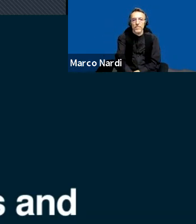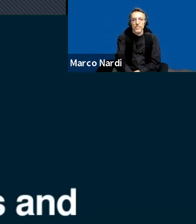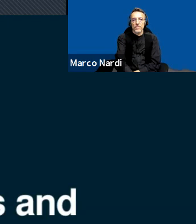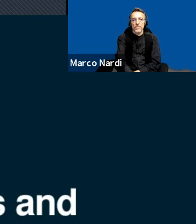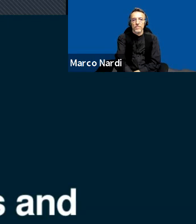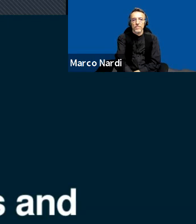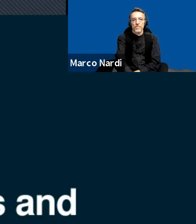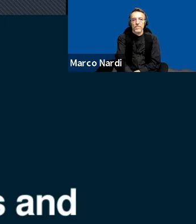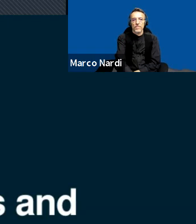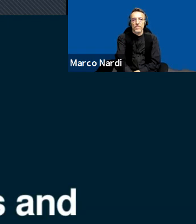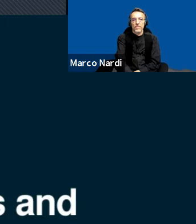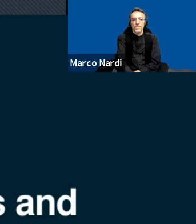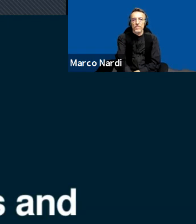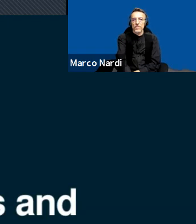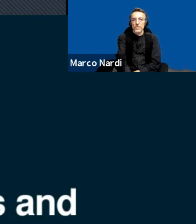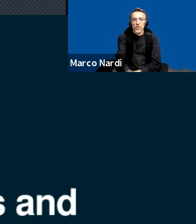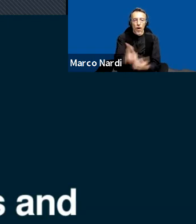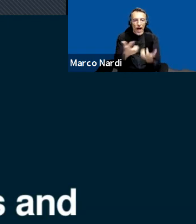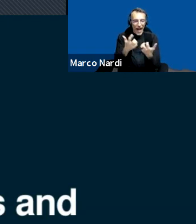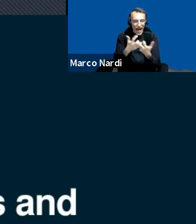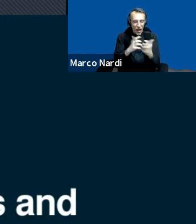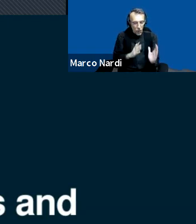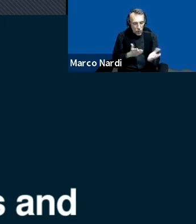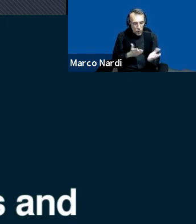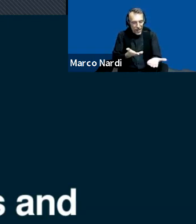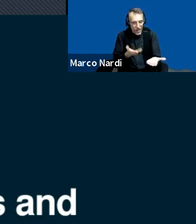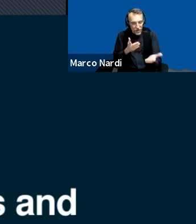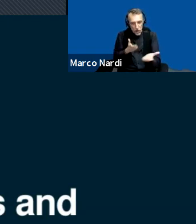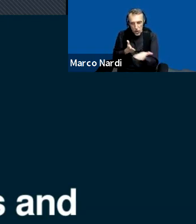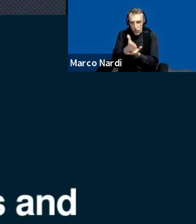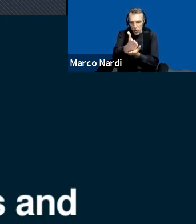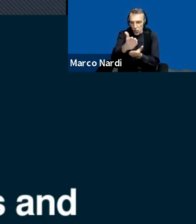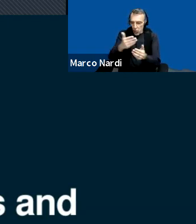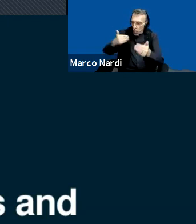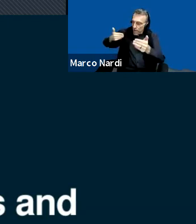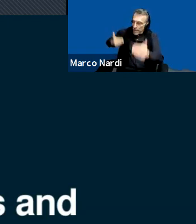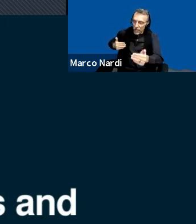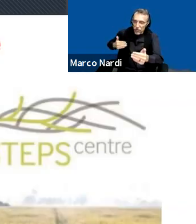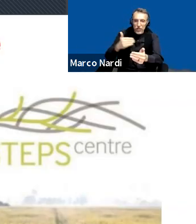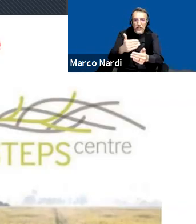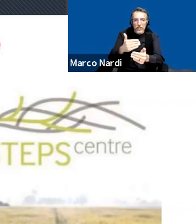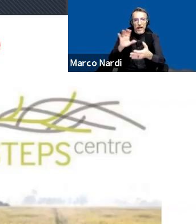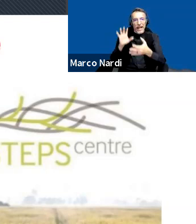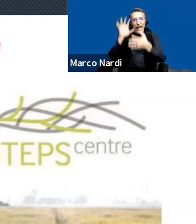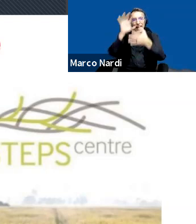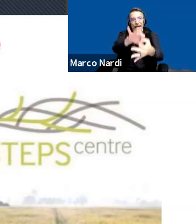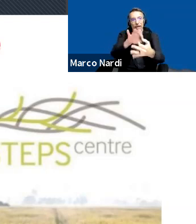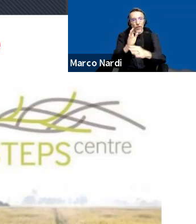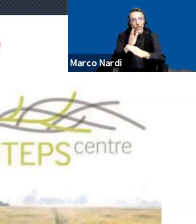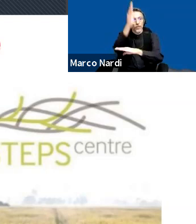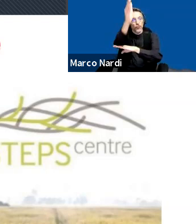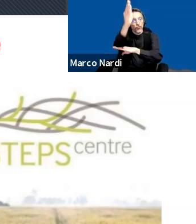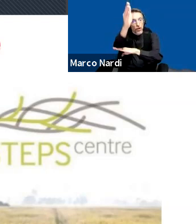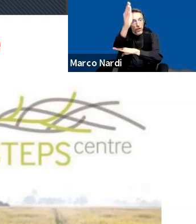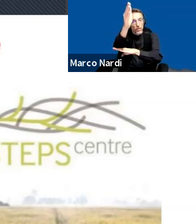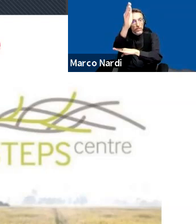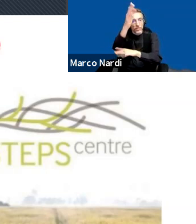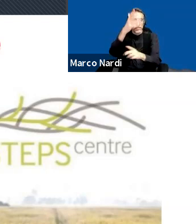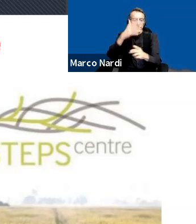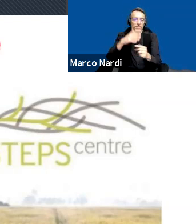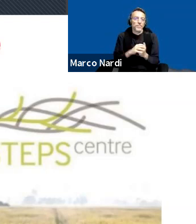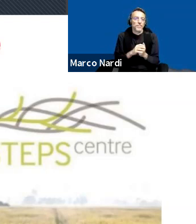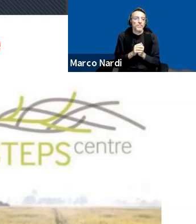deliver on over this next period through existing and future work. The first is around upholding climate and